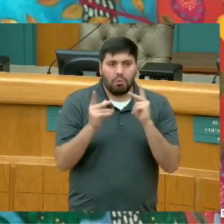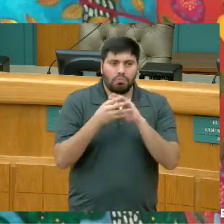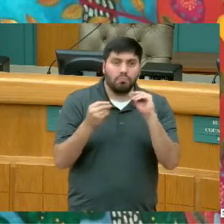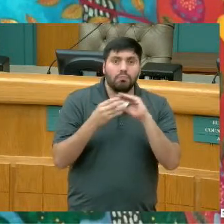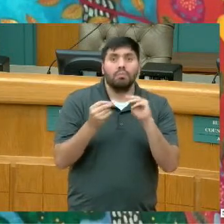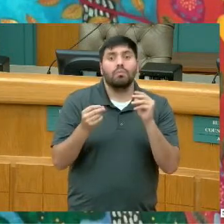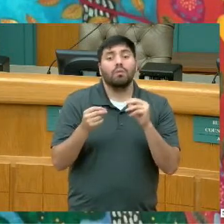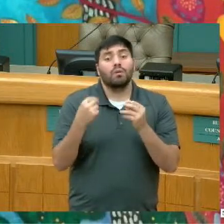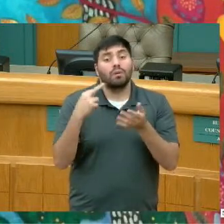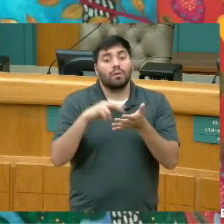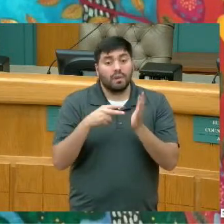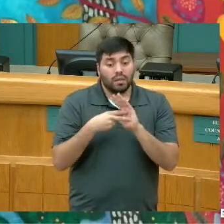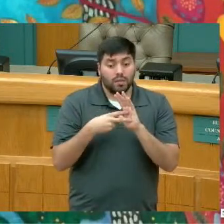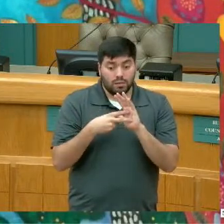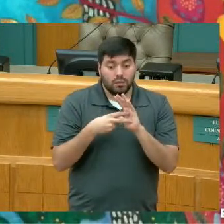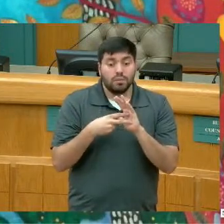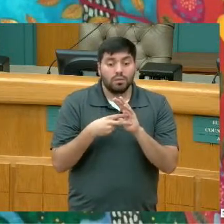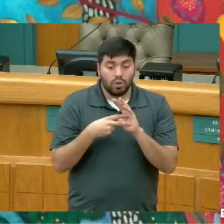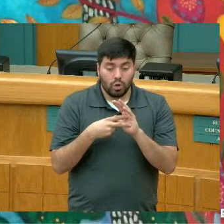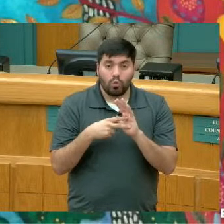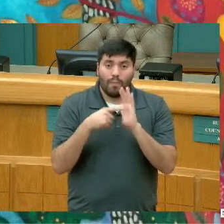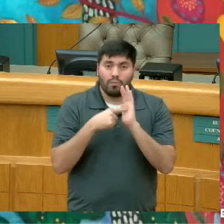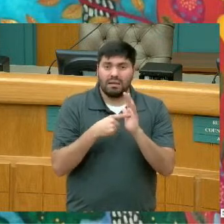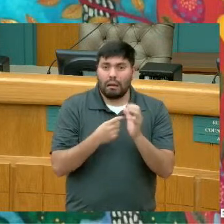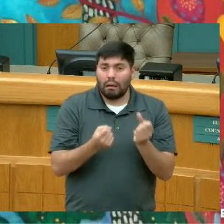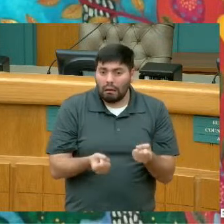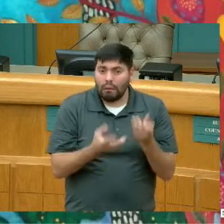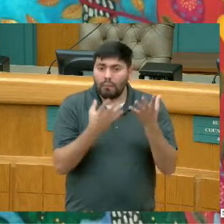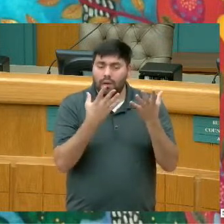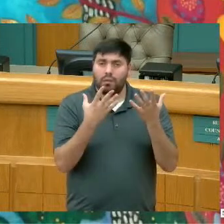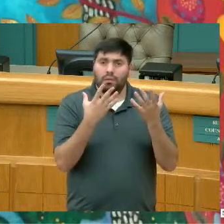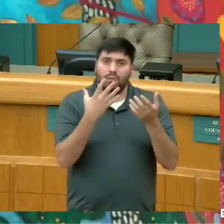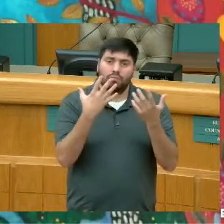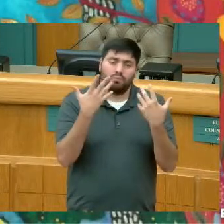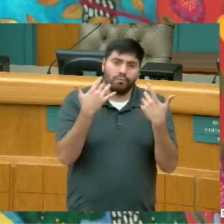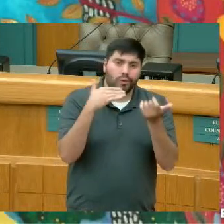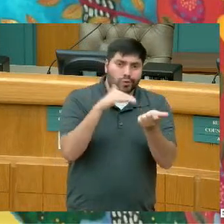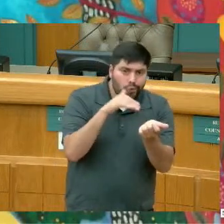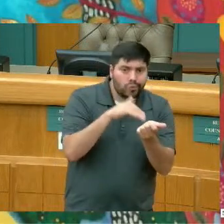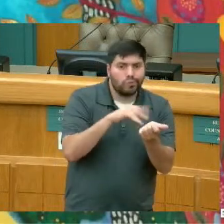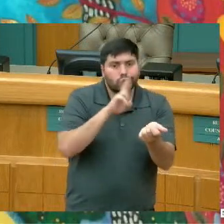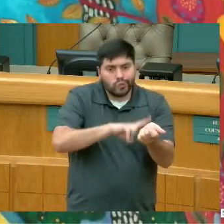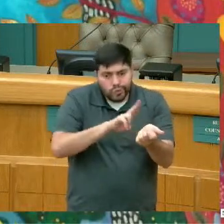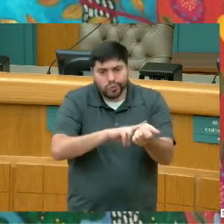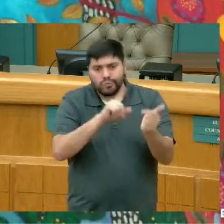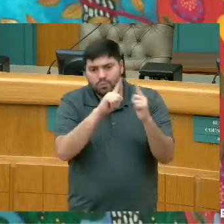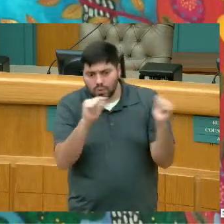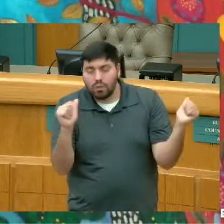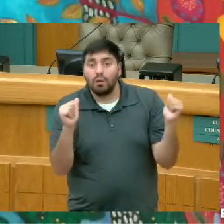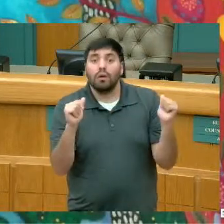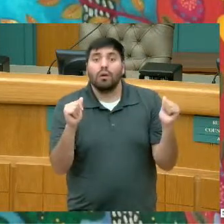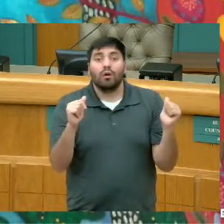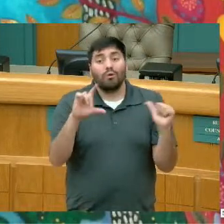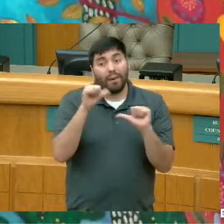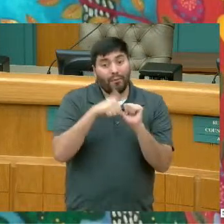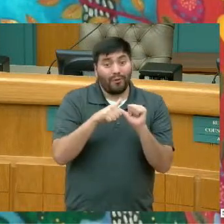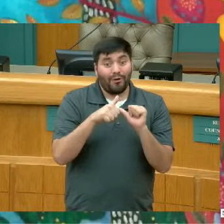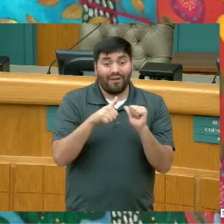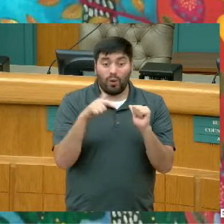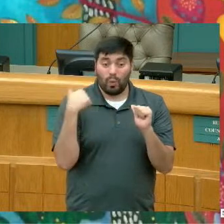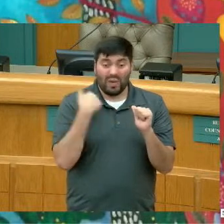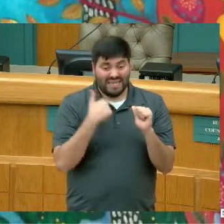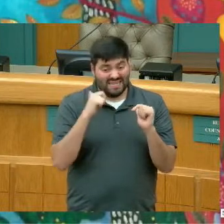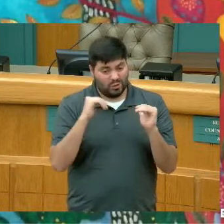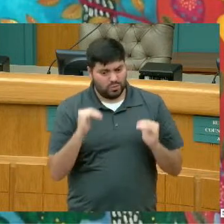about represents this capacity in our healthcare system. And there are things that I have said that we need to do to raise the